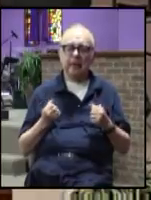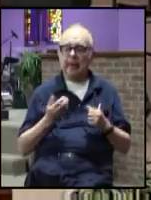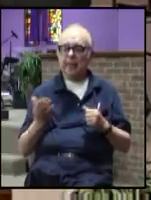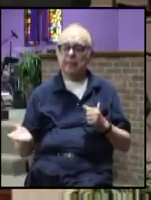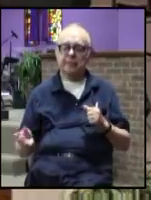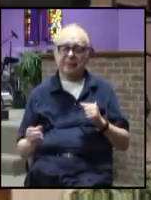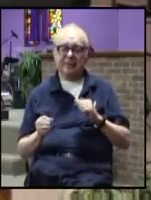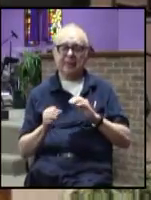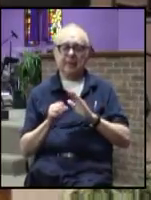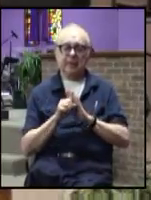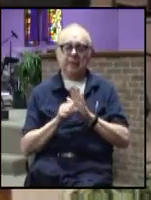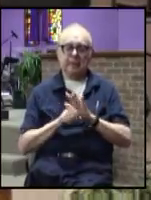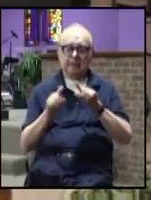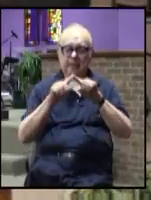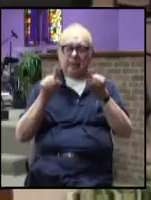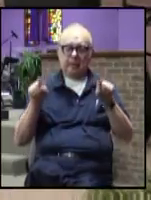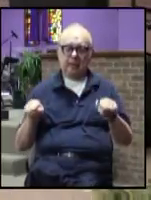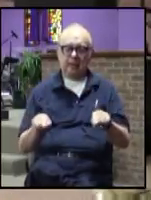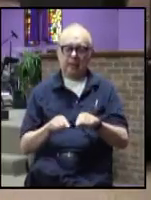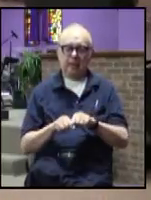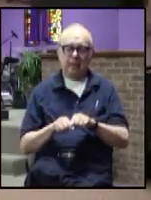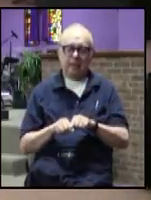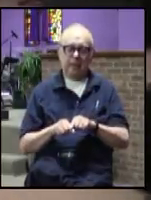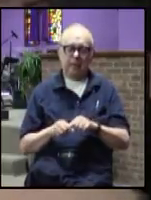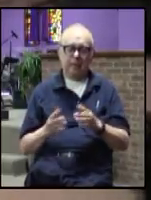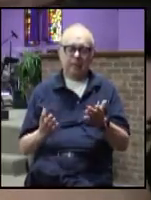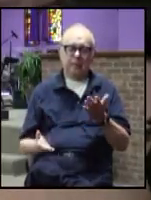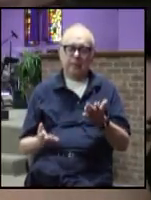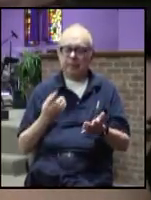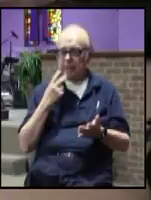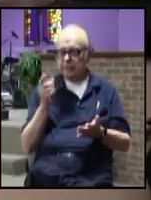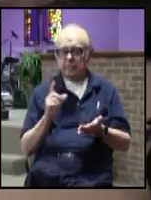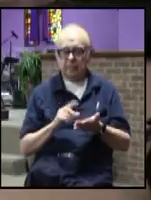there's a sign, and this is a sign that you probably need